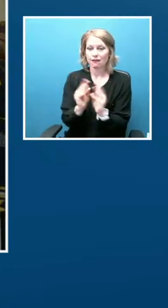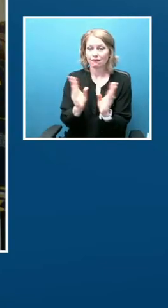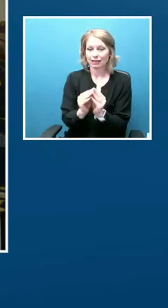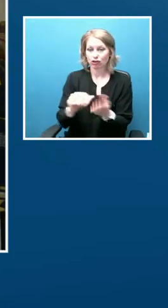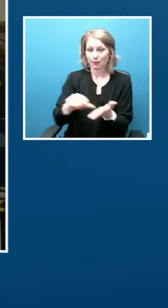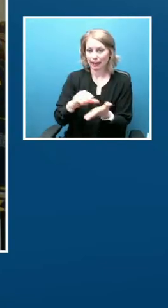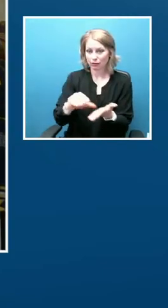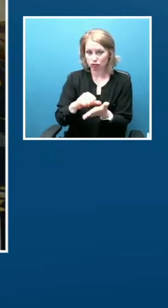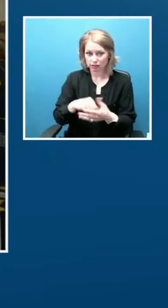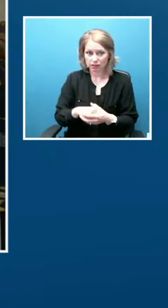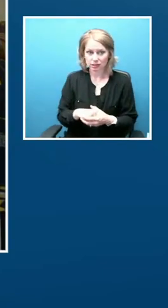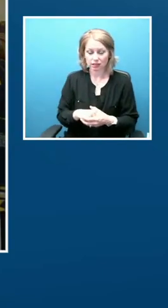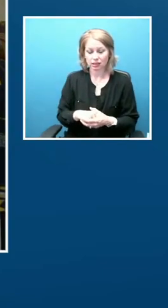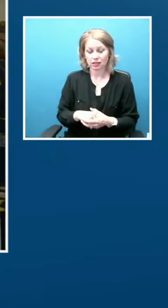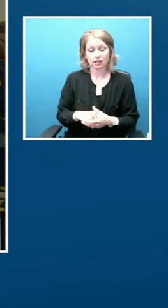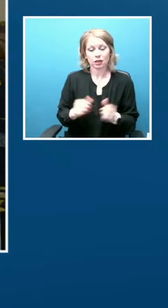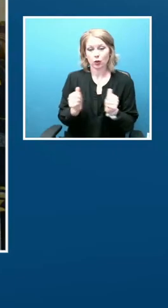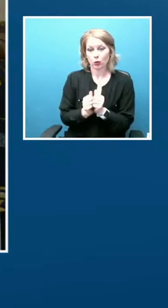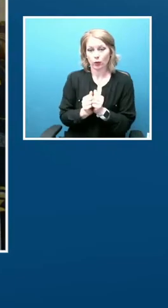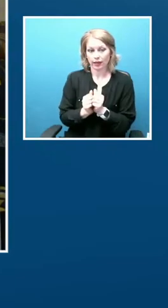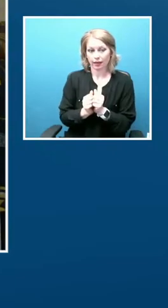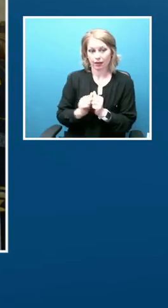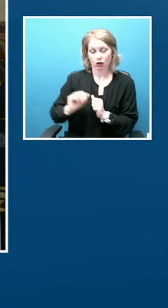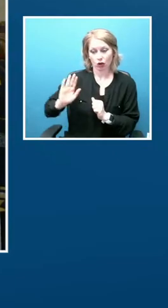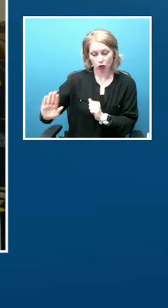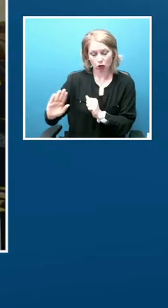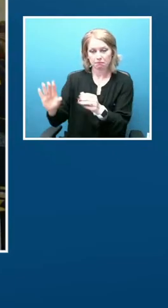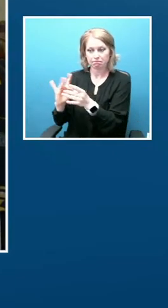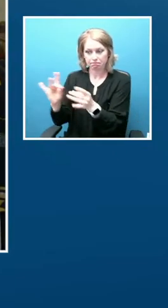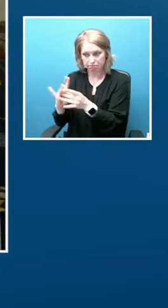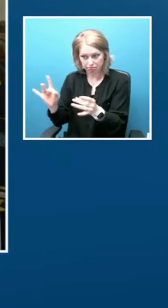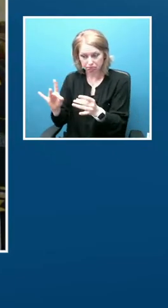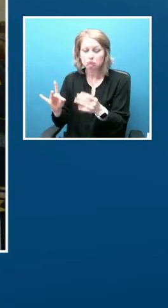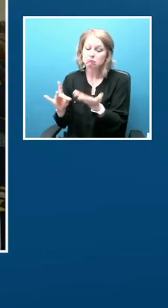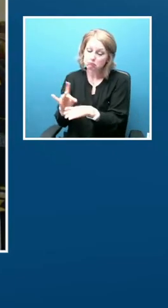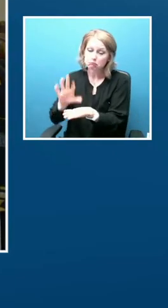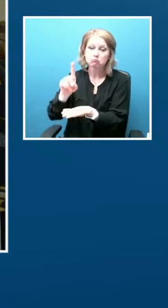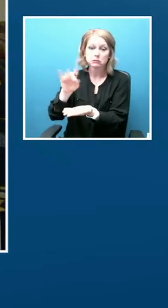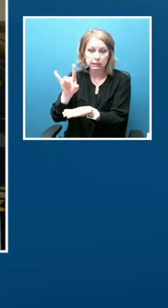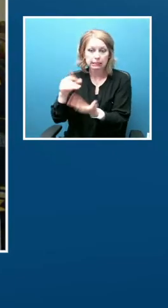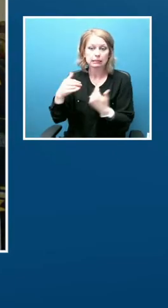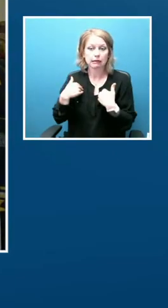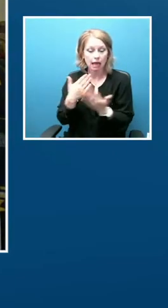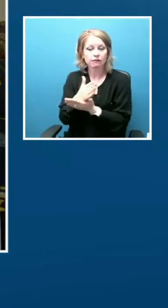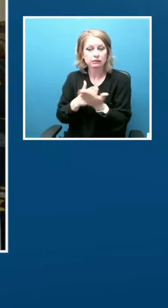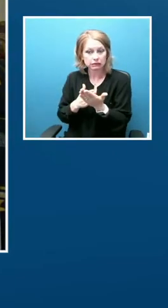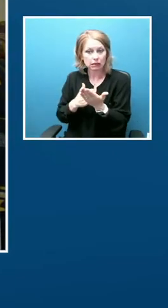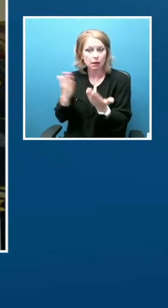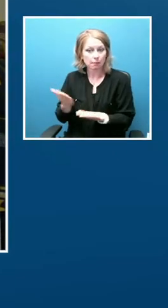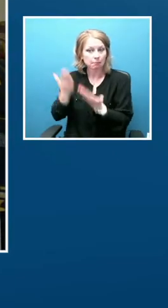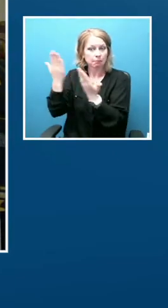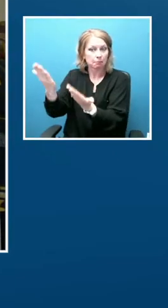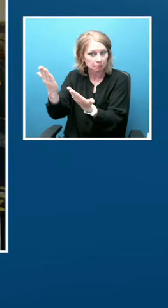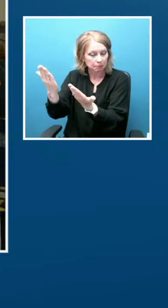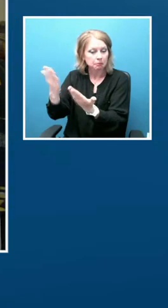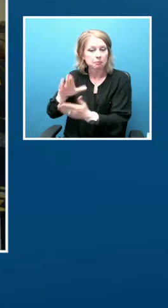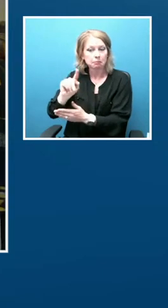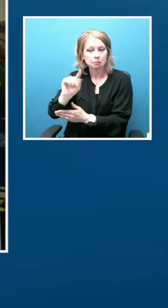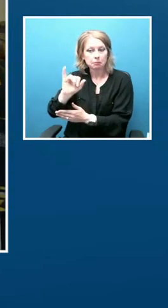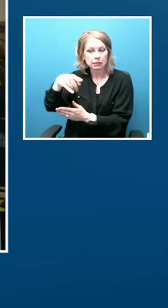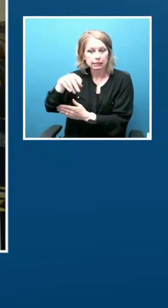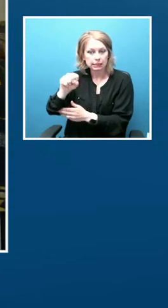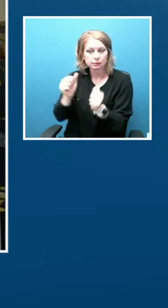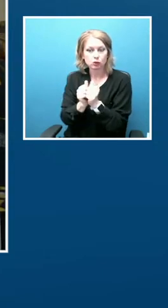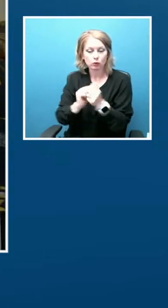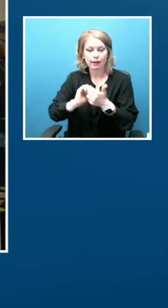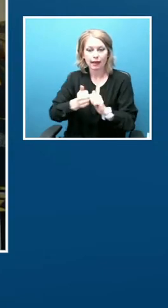Vickers' inflammatory rhetoric, she did raise some helpful points about how our bylaws could be improved. So to ensure